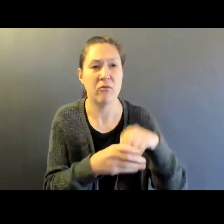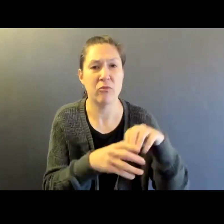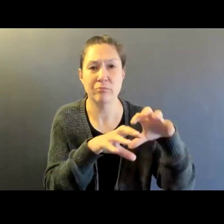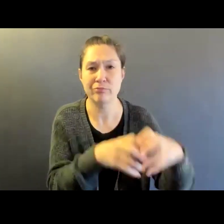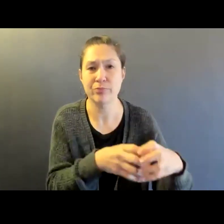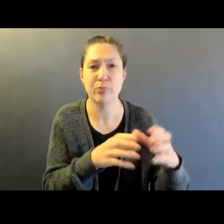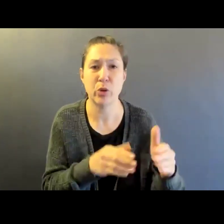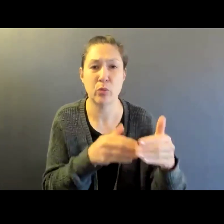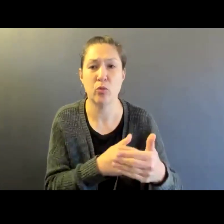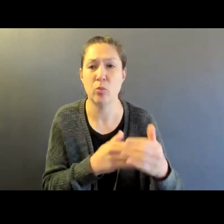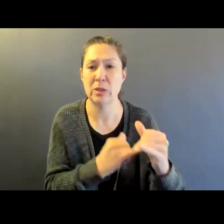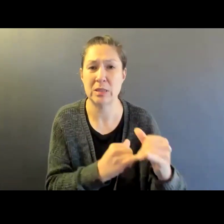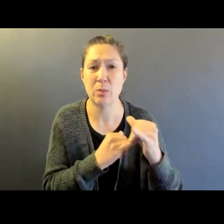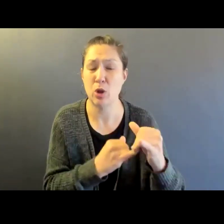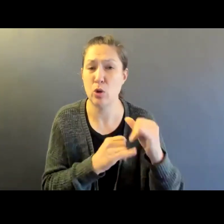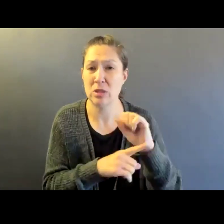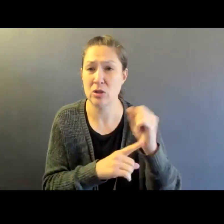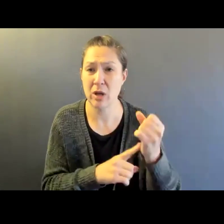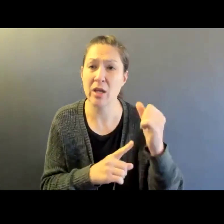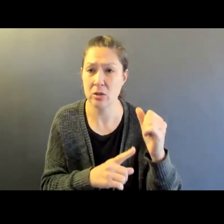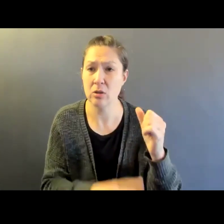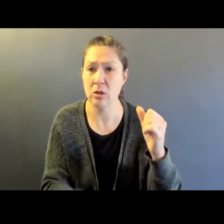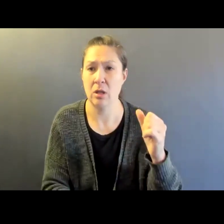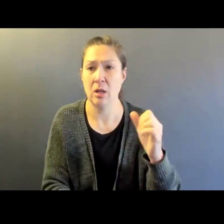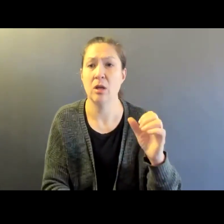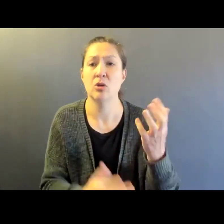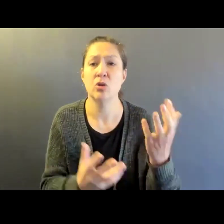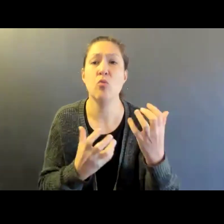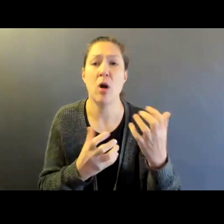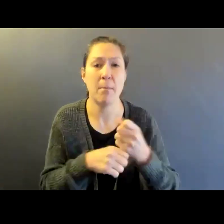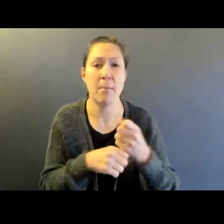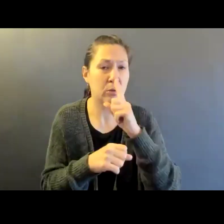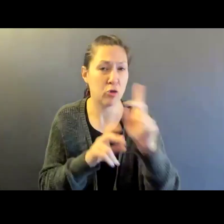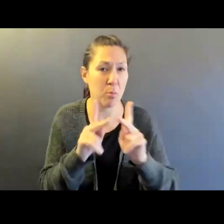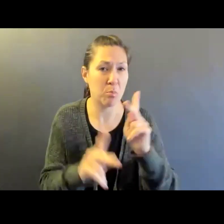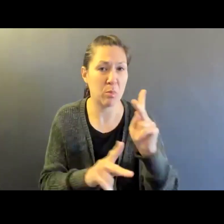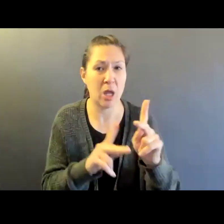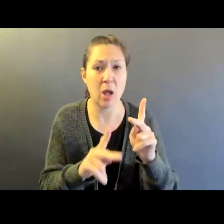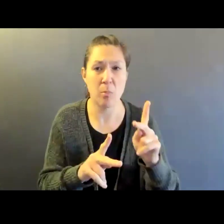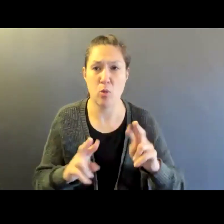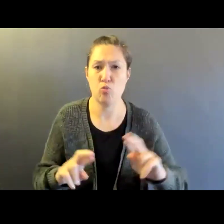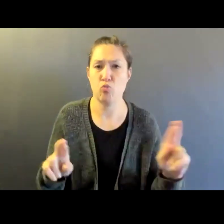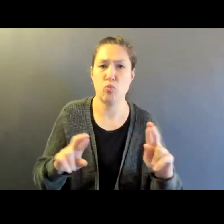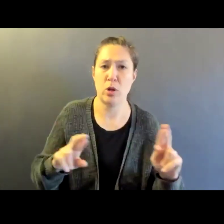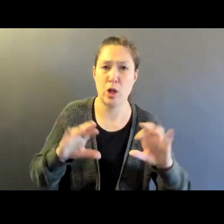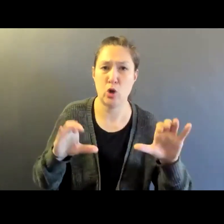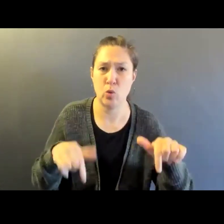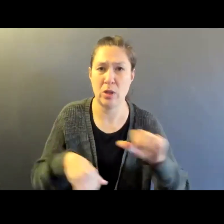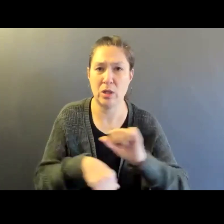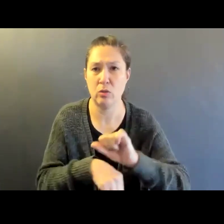collective knowledge building and sharing, we really kind of set up folks to be in a good position to do this kind of work, of whether it is making the case